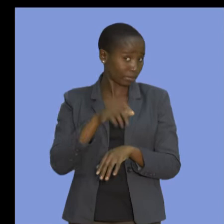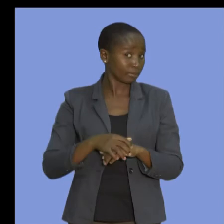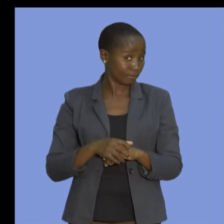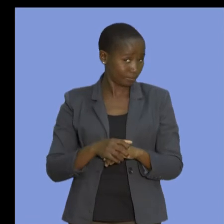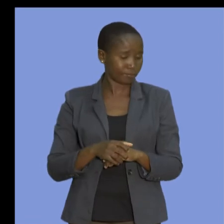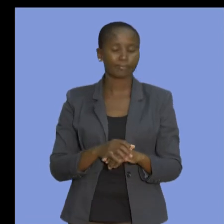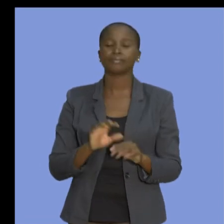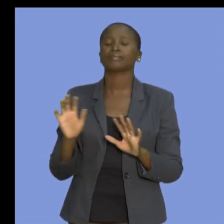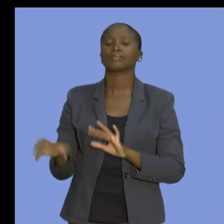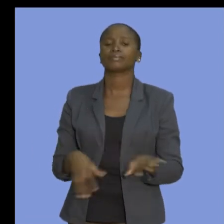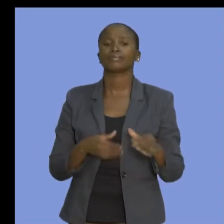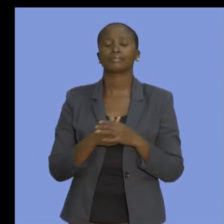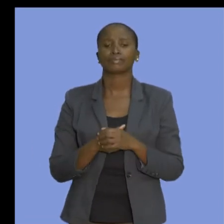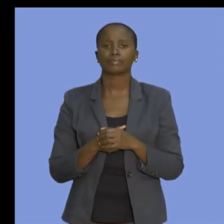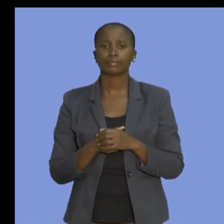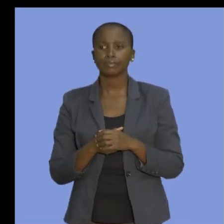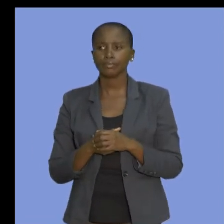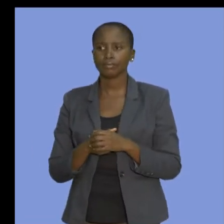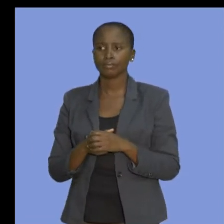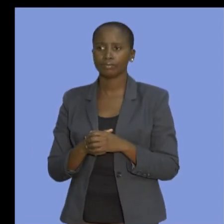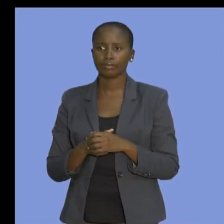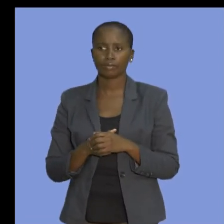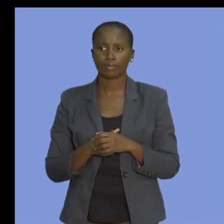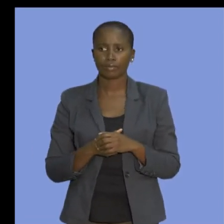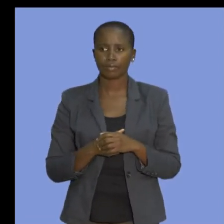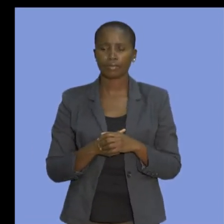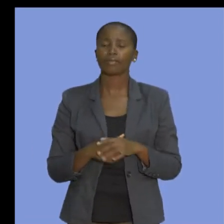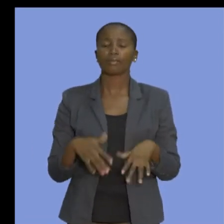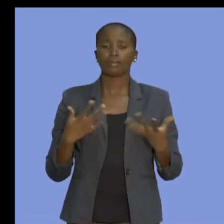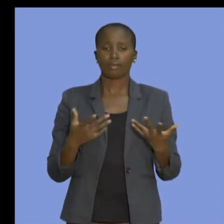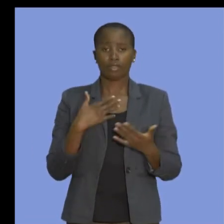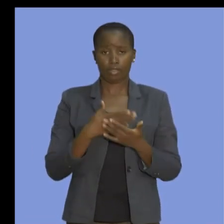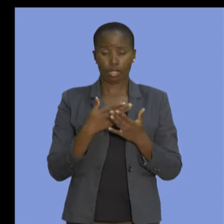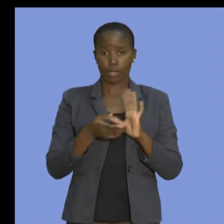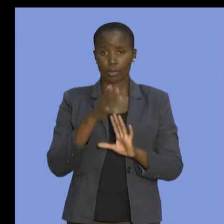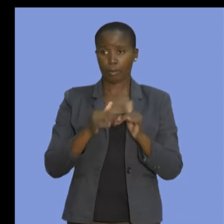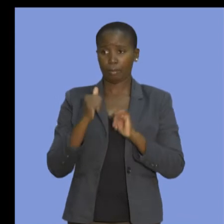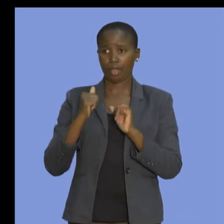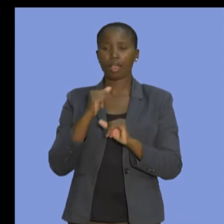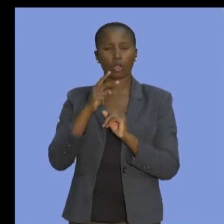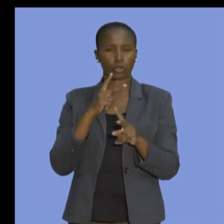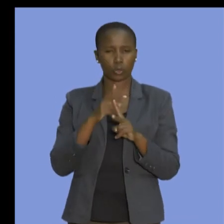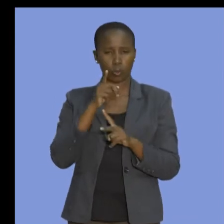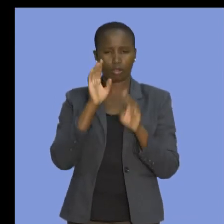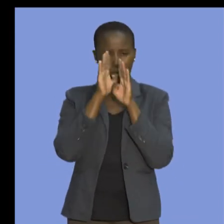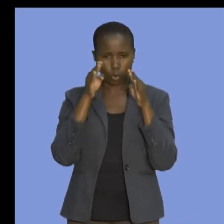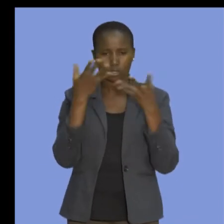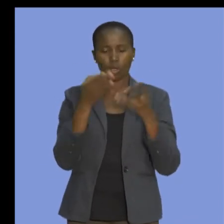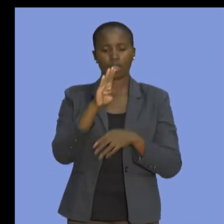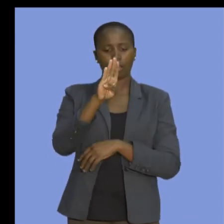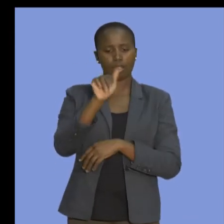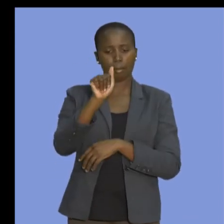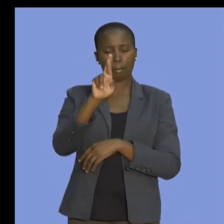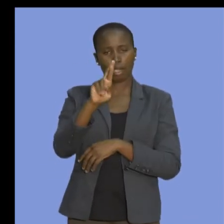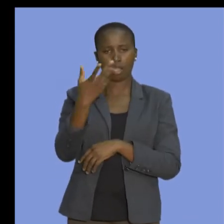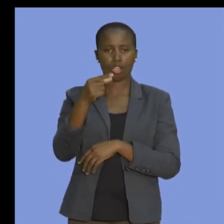So we will look again. If you go back, this is what we'll focus on: the bar graph, line graph, and the